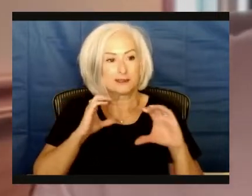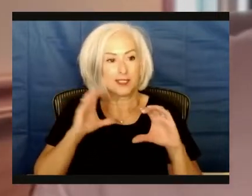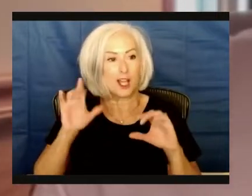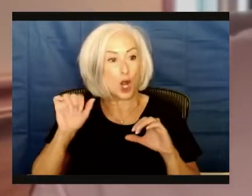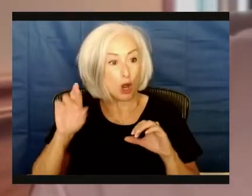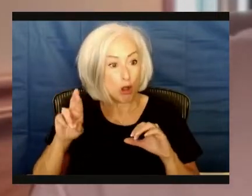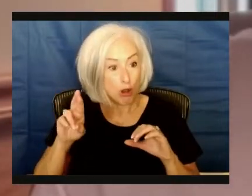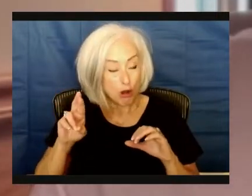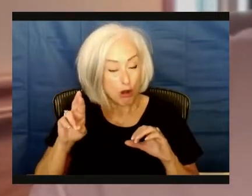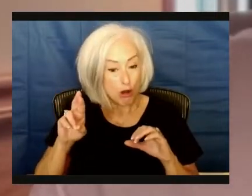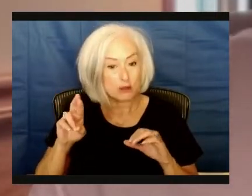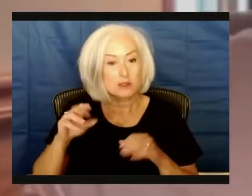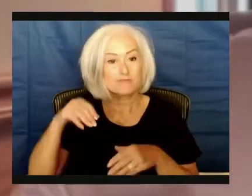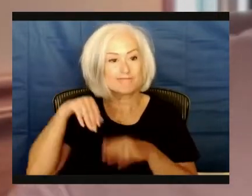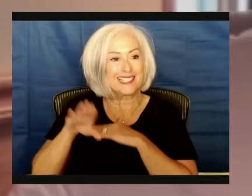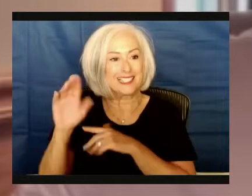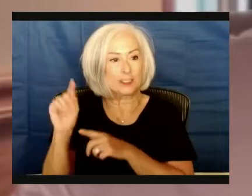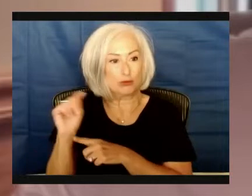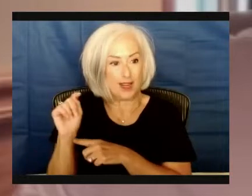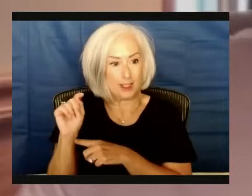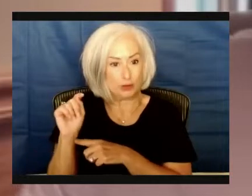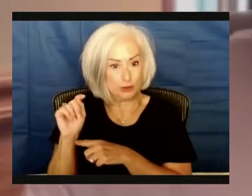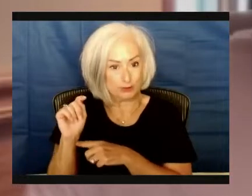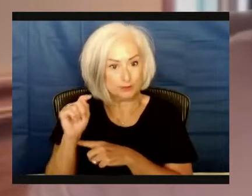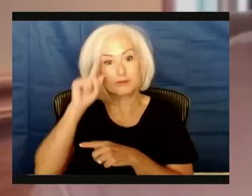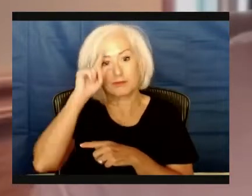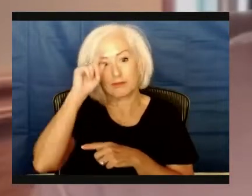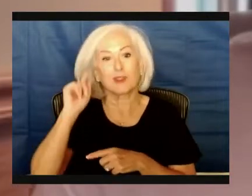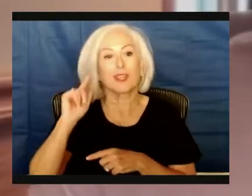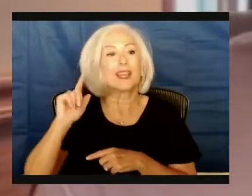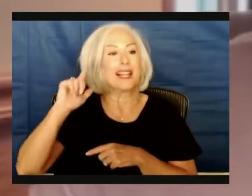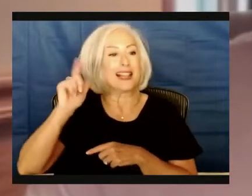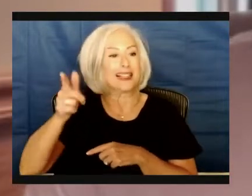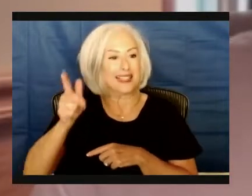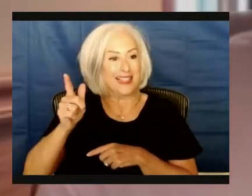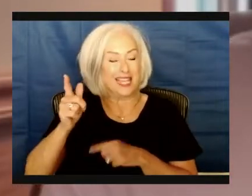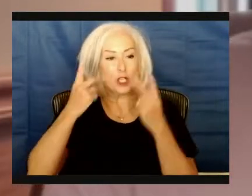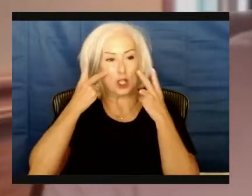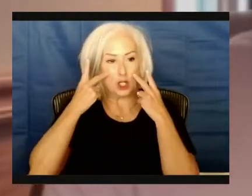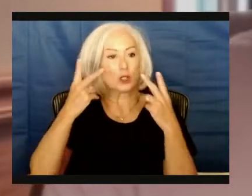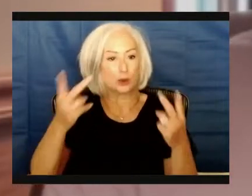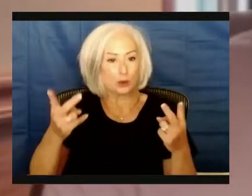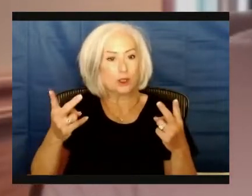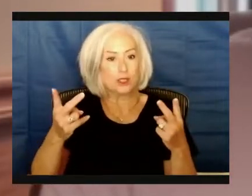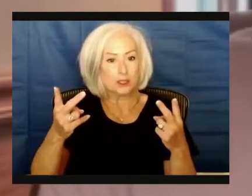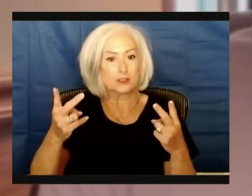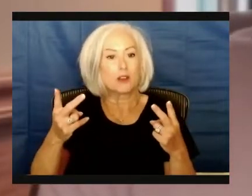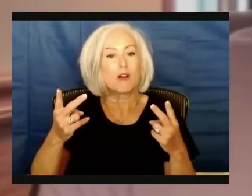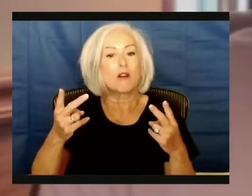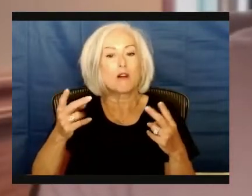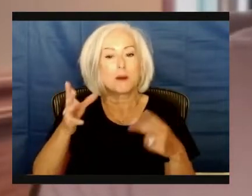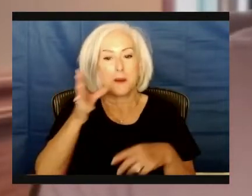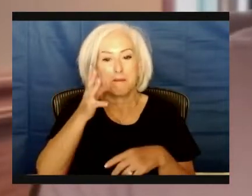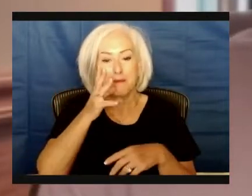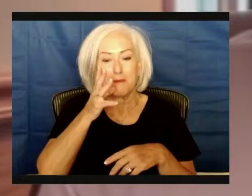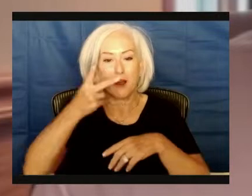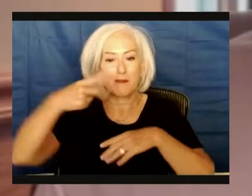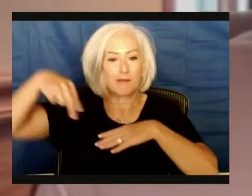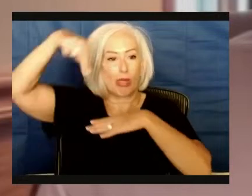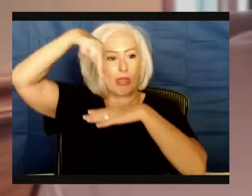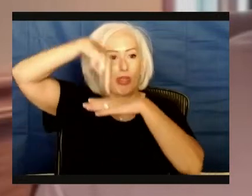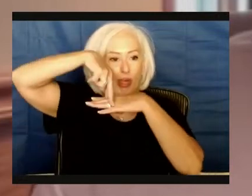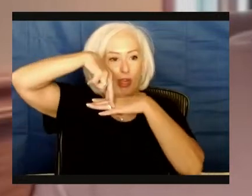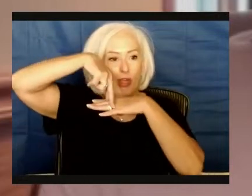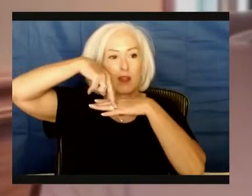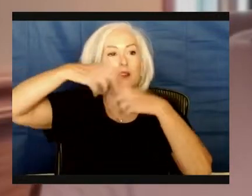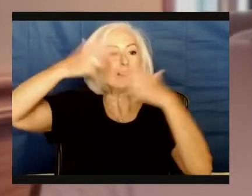managed to get out earlier and was on the roof of the car and was yelling down and checking every single car to see which car we were in. And that's when we heard her, and she's